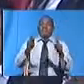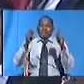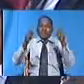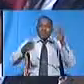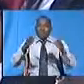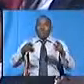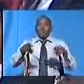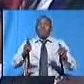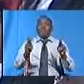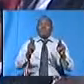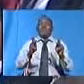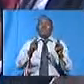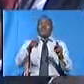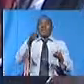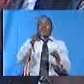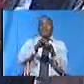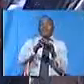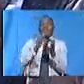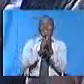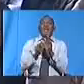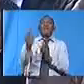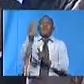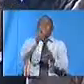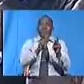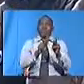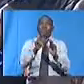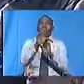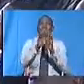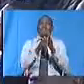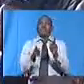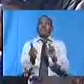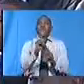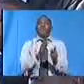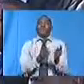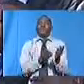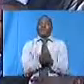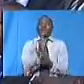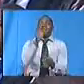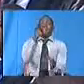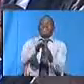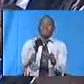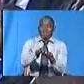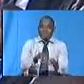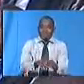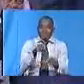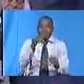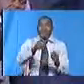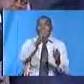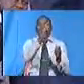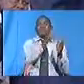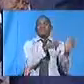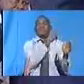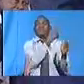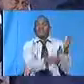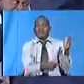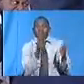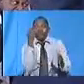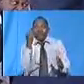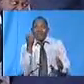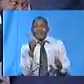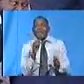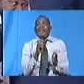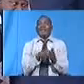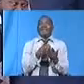the constitutionally exercised rights of individuals, because the evidence is on the